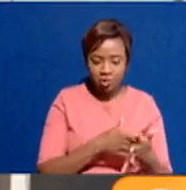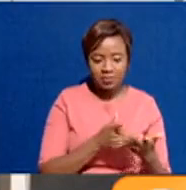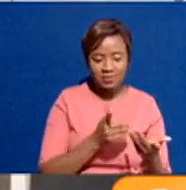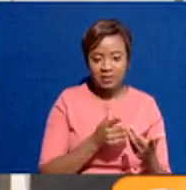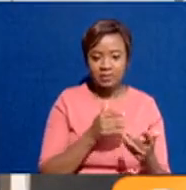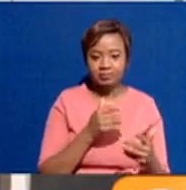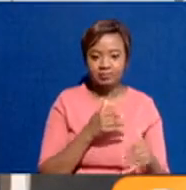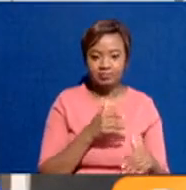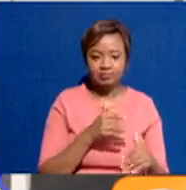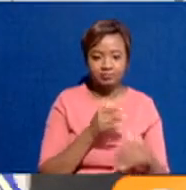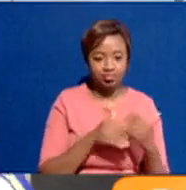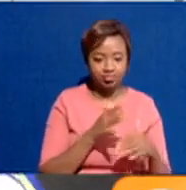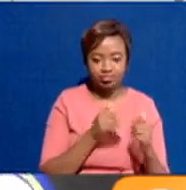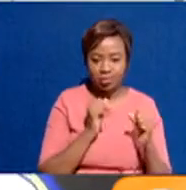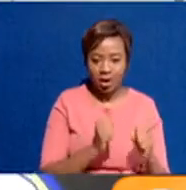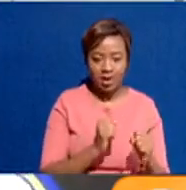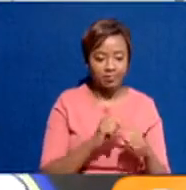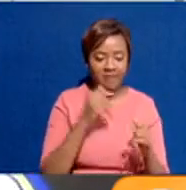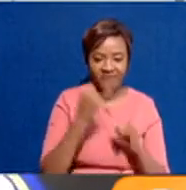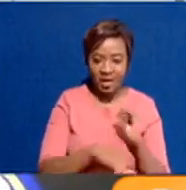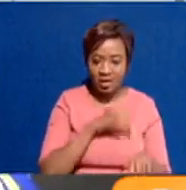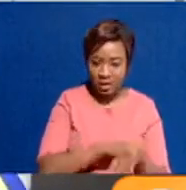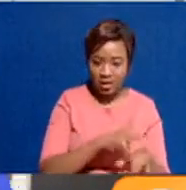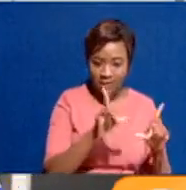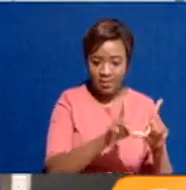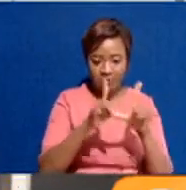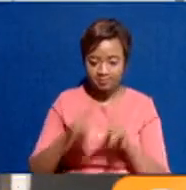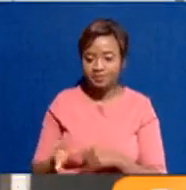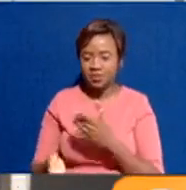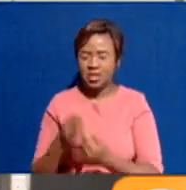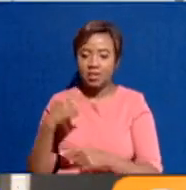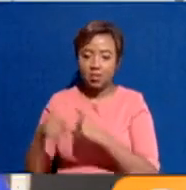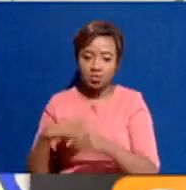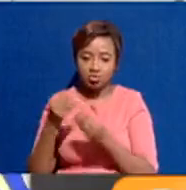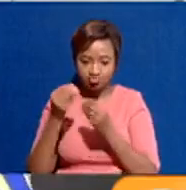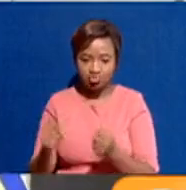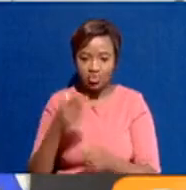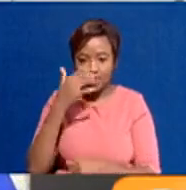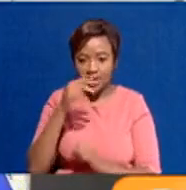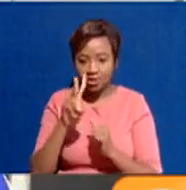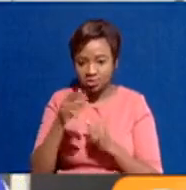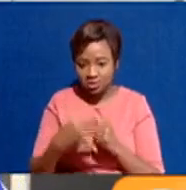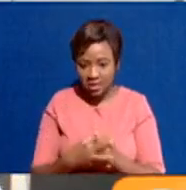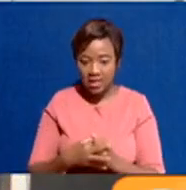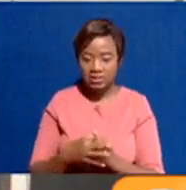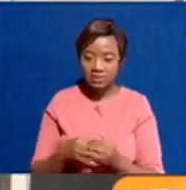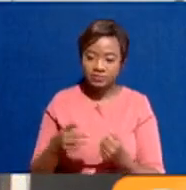brought, there's some concrete work that's supposed to be done that will cure within 28 days. Then once the curing is